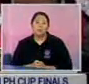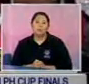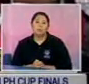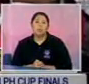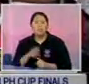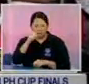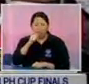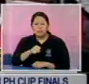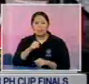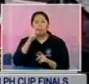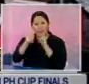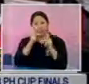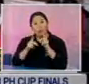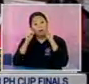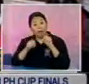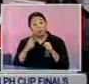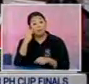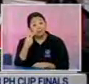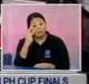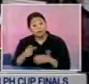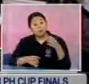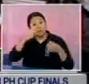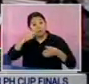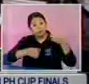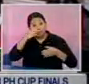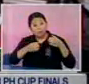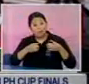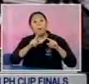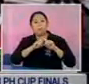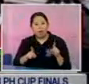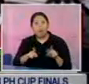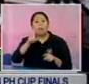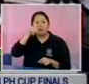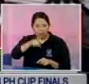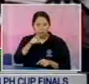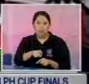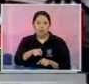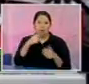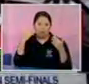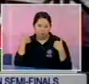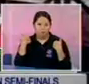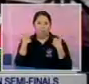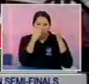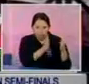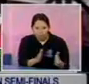maintained. Otherwise, it's no trial at all. That is the reason for this trial. A